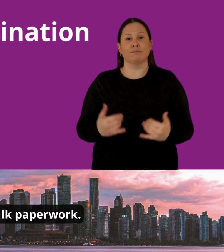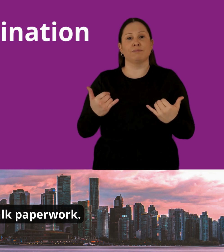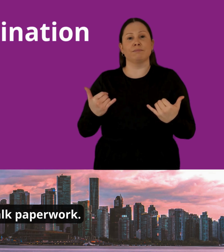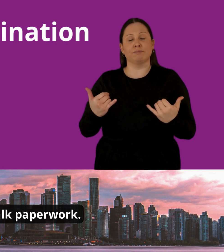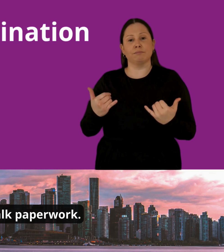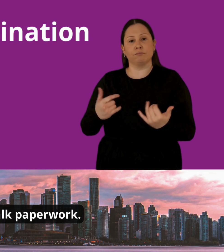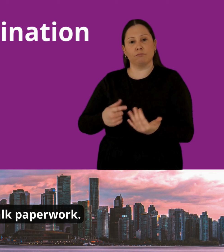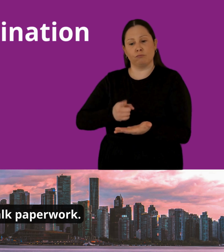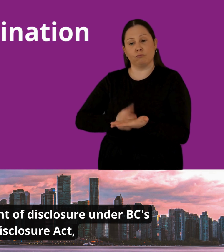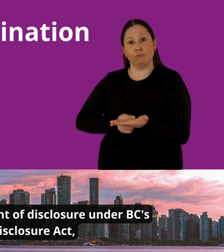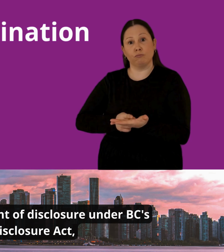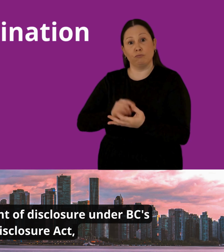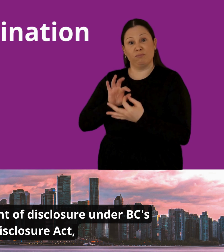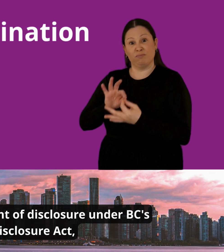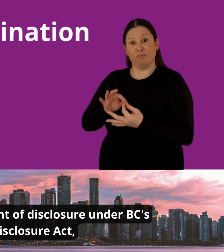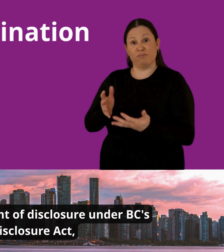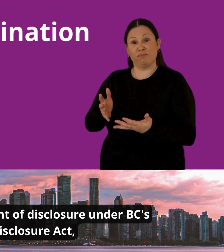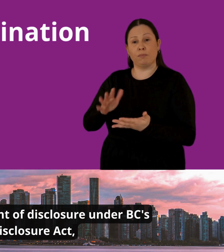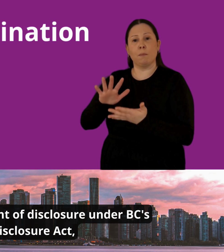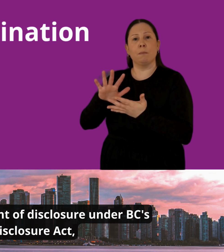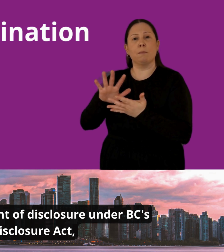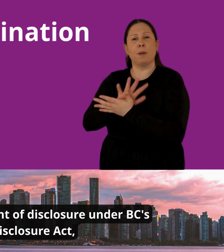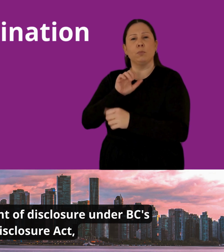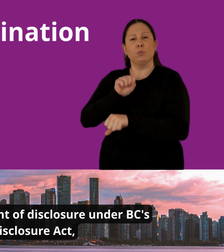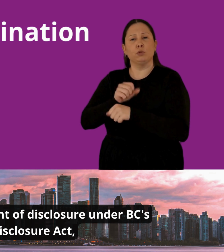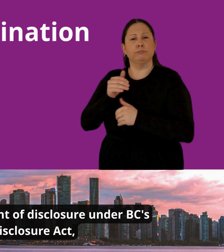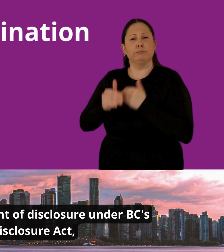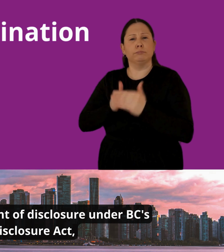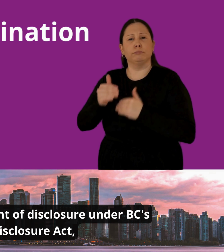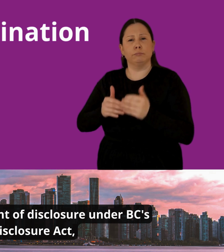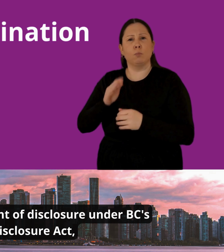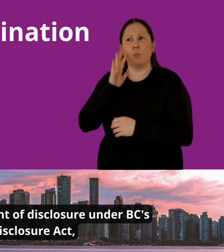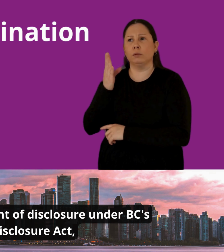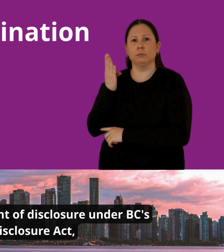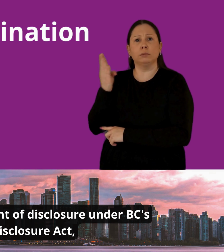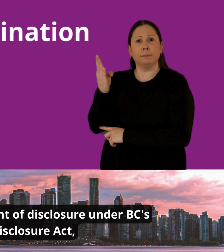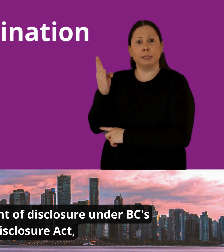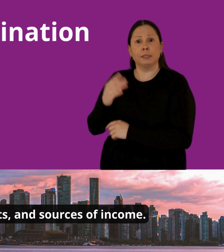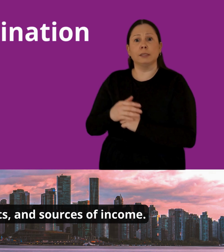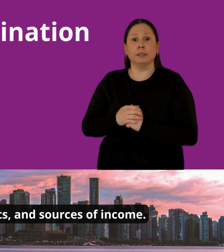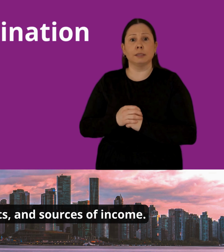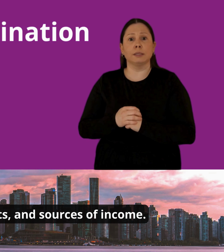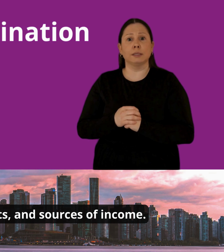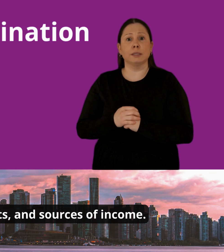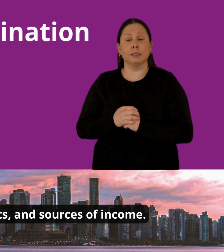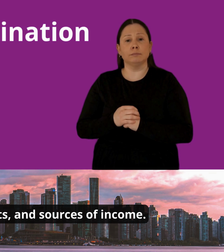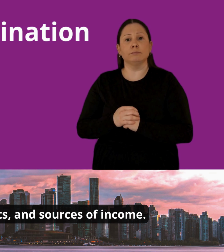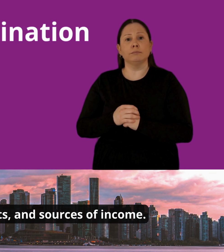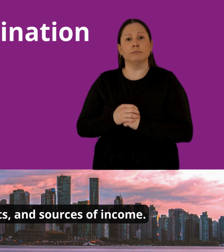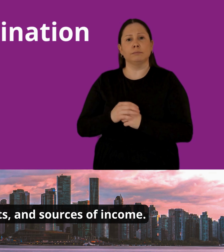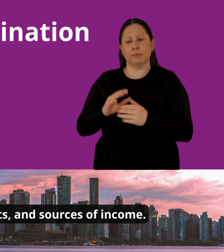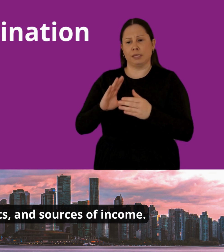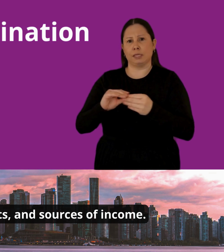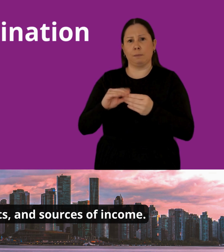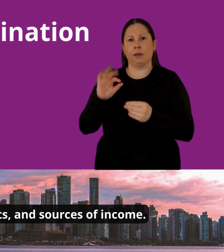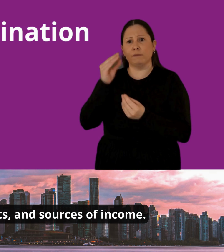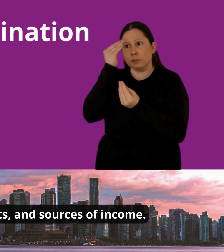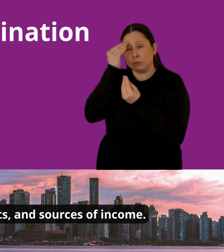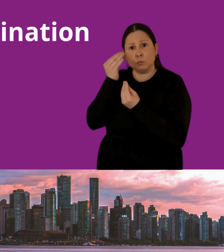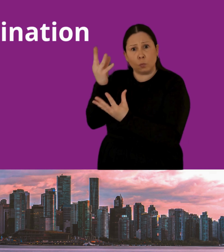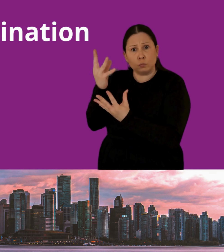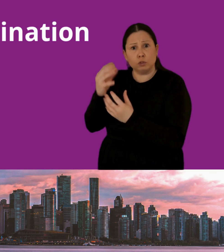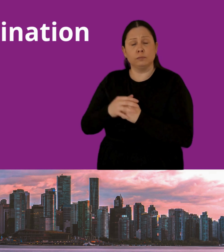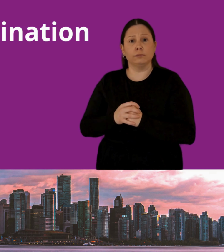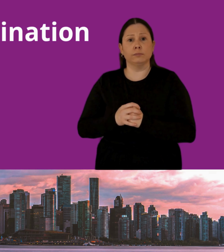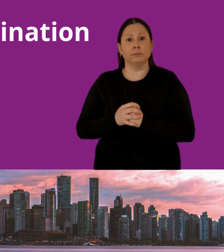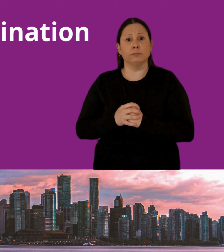Now, let's talk paperwork. You'll submit a statement of disclosure under BC's Financial Disclosure Act, listing your assets, debts, and sources of